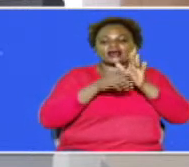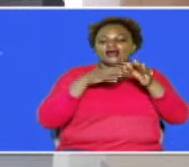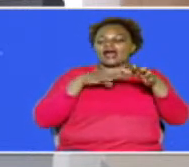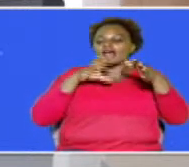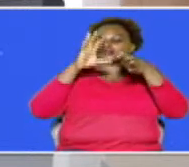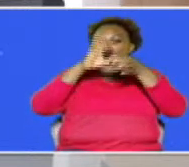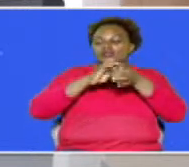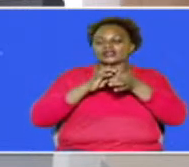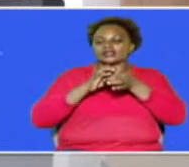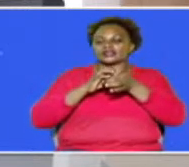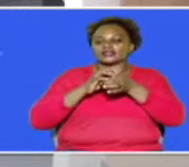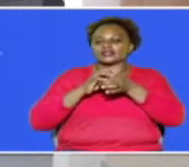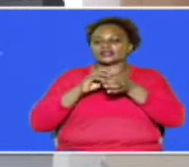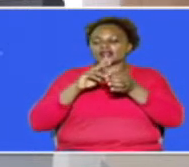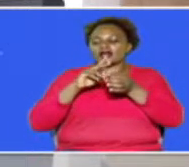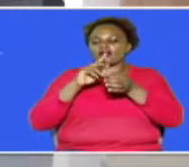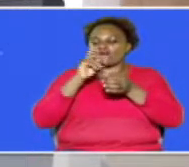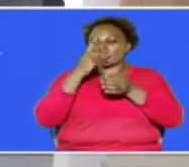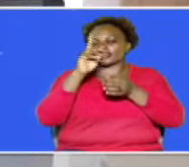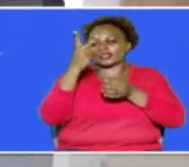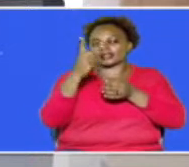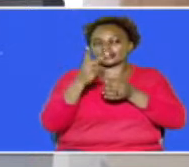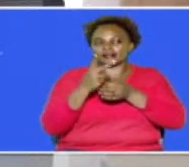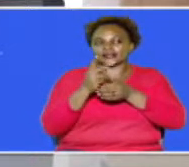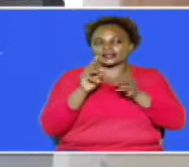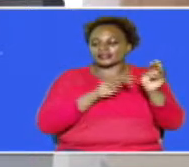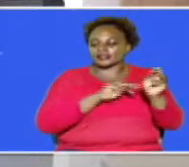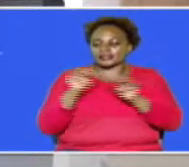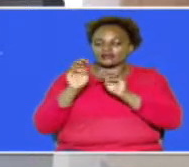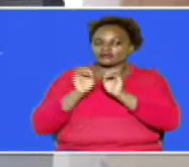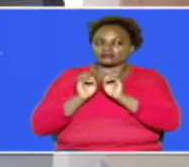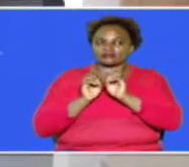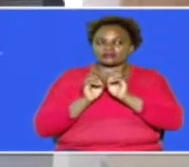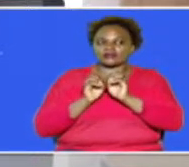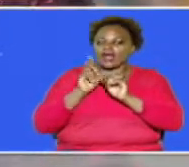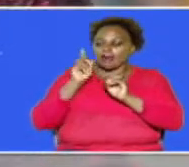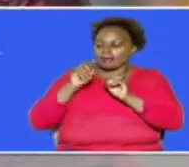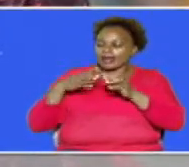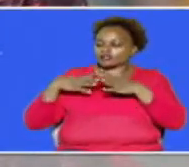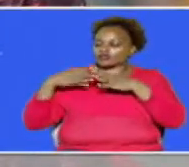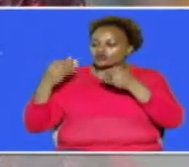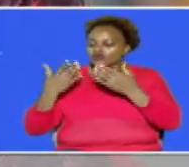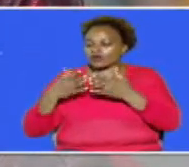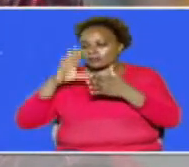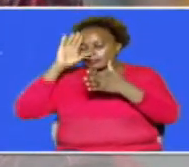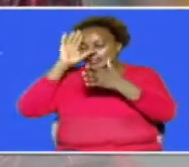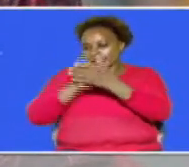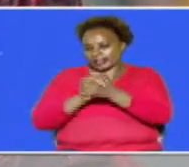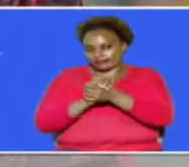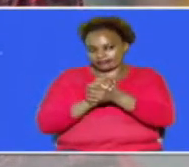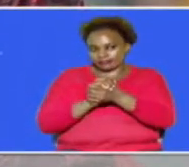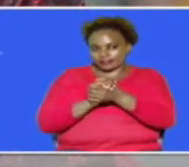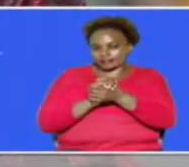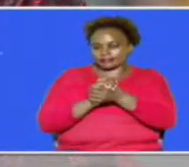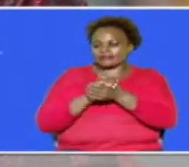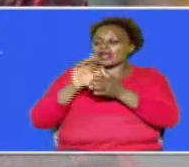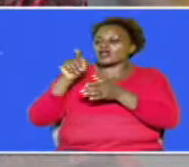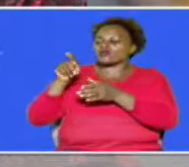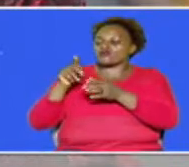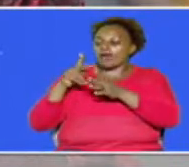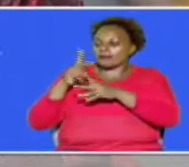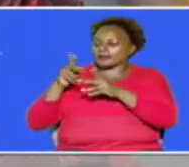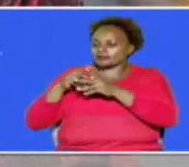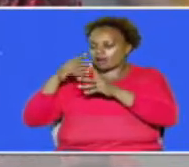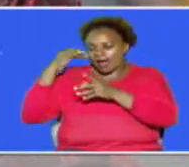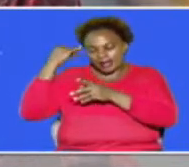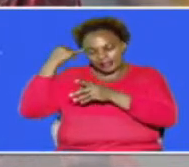big supporter now. How do you just shift like that? You're not shifting. What it is that you have to go to where you believe that your principles and the